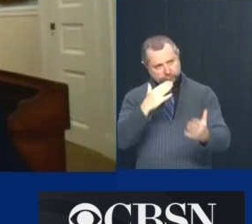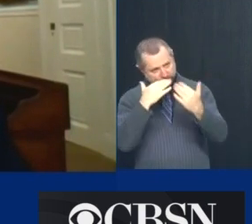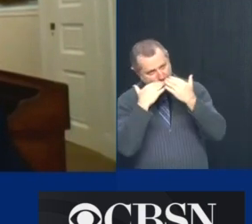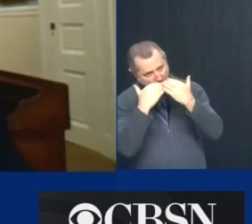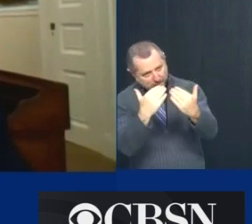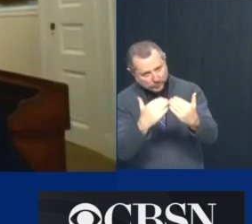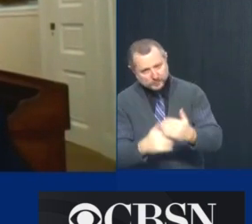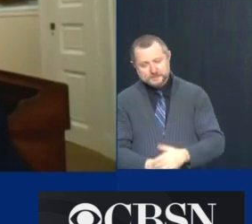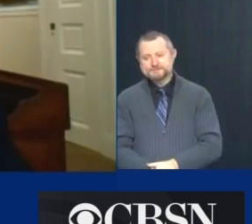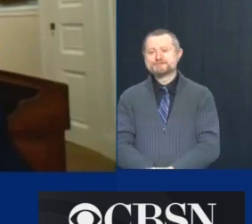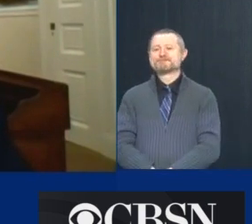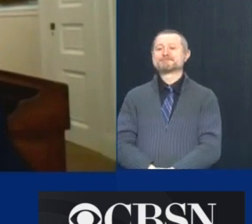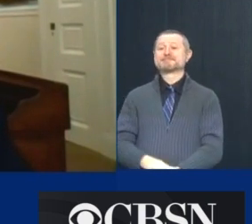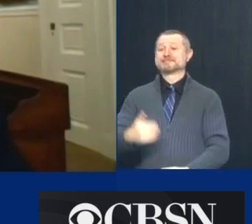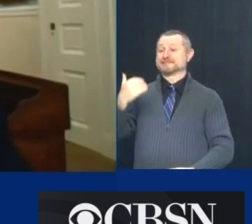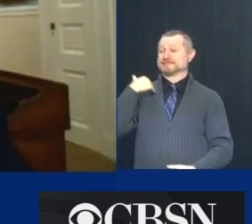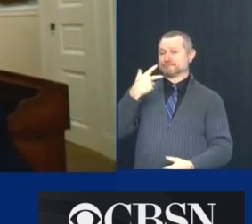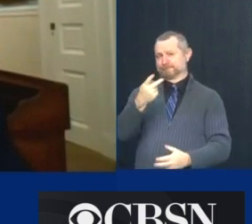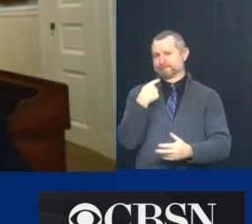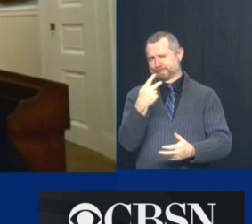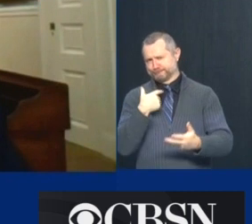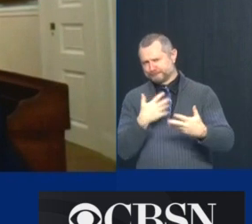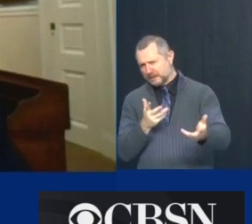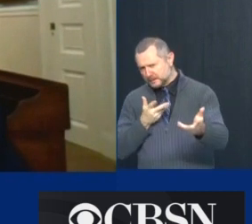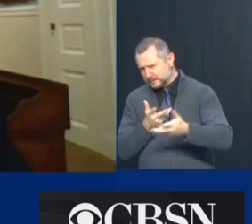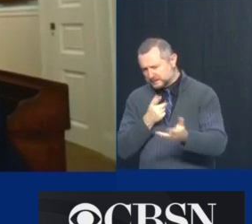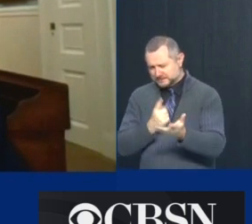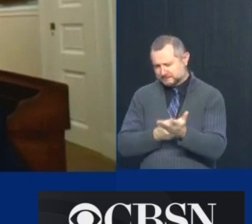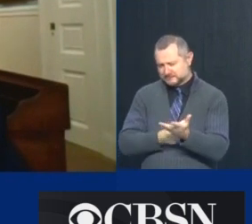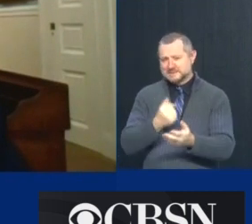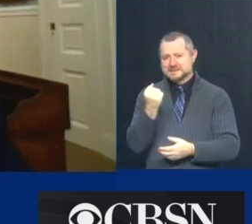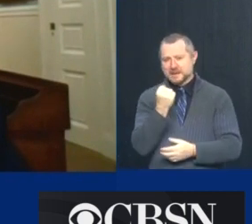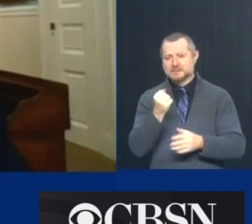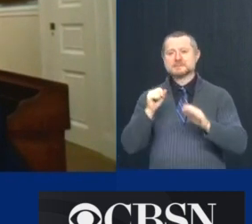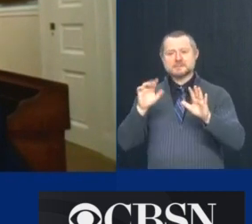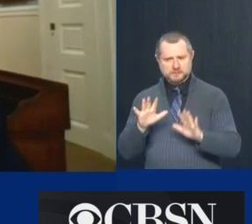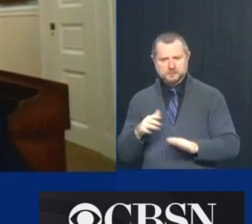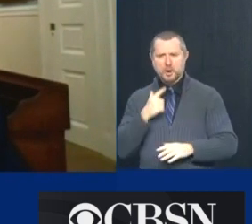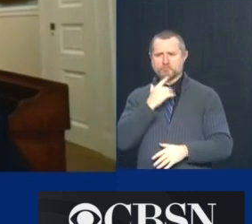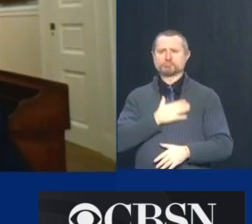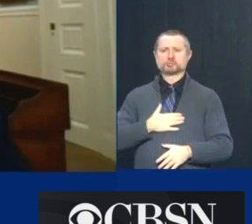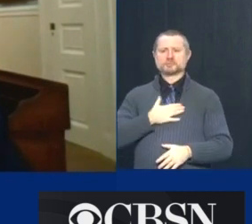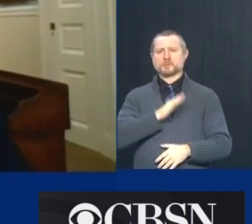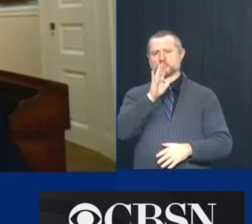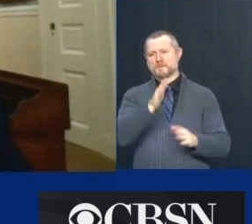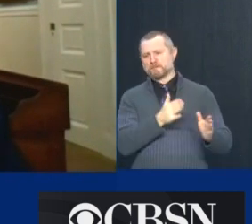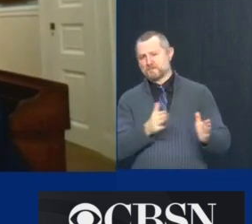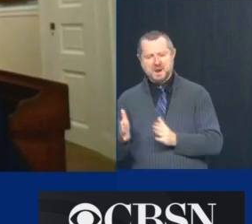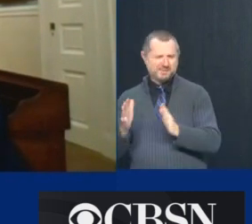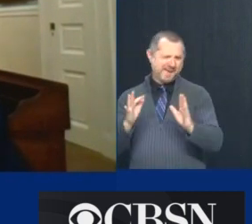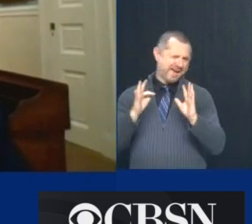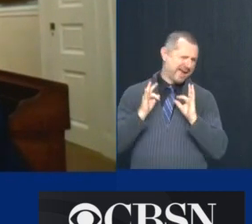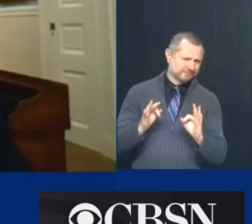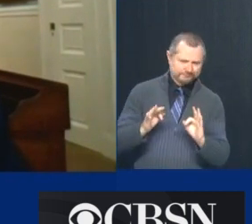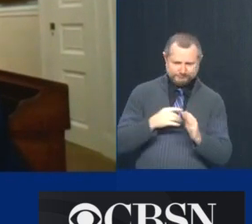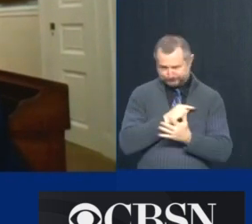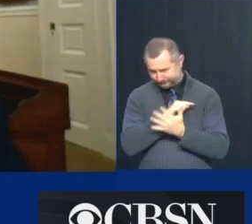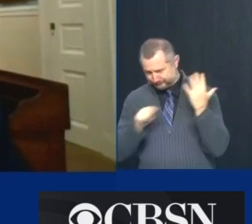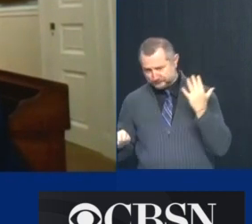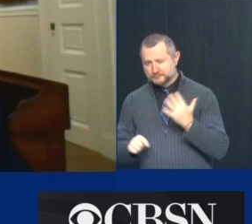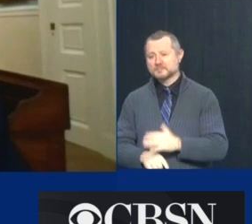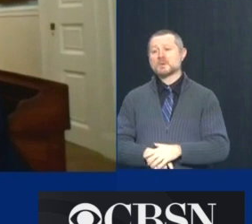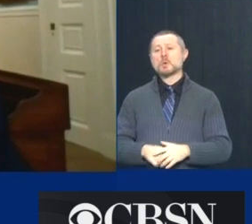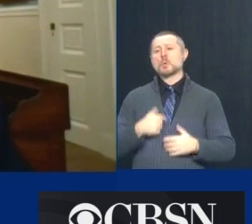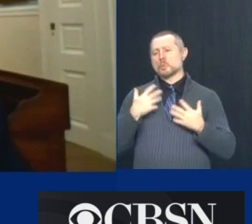thought the conversations this weekend were really helpful, and I appreciate the plan you've laid out. And I want to accent the fact